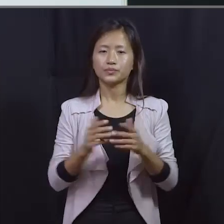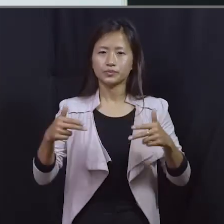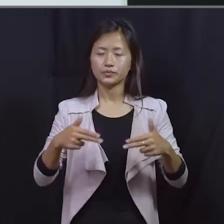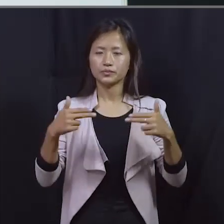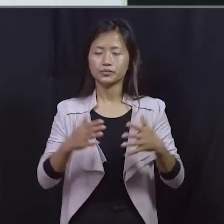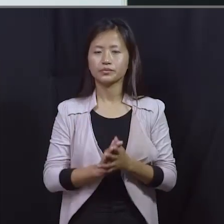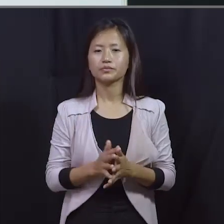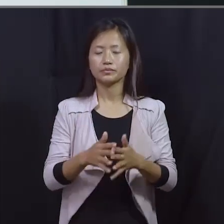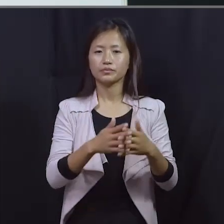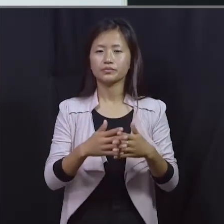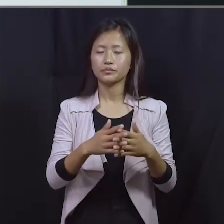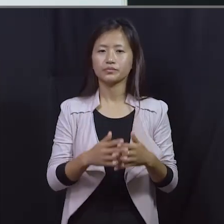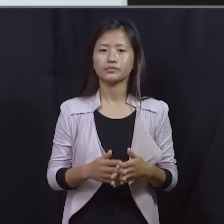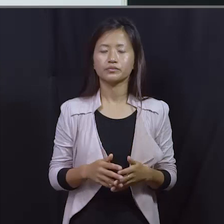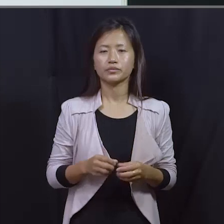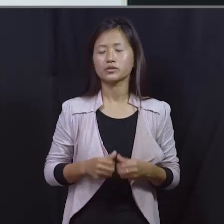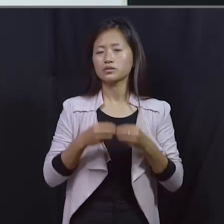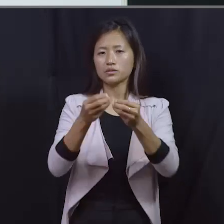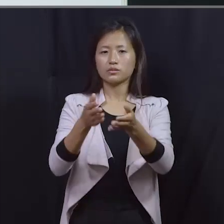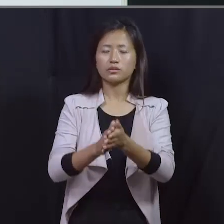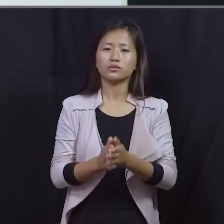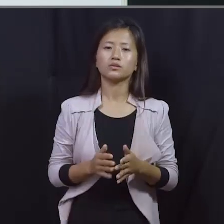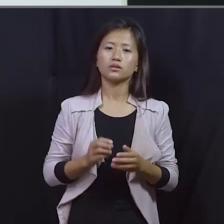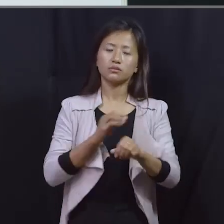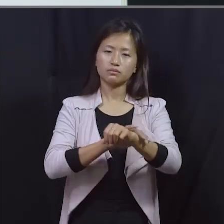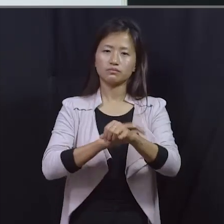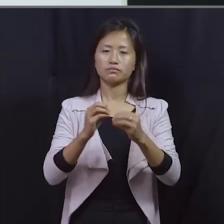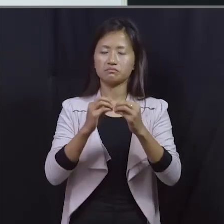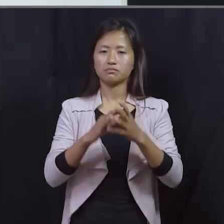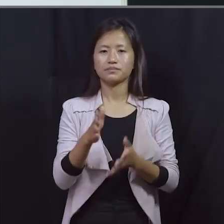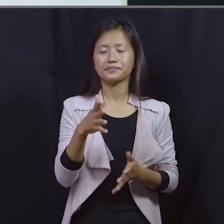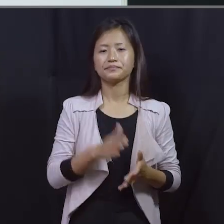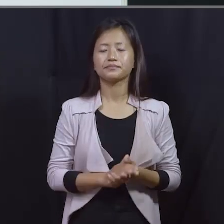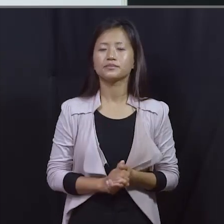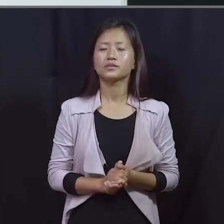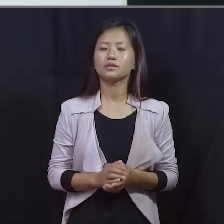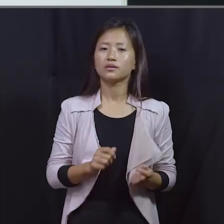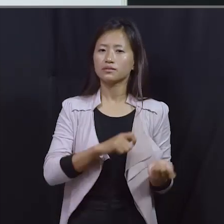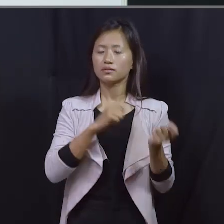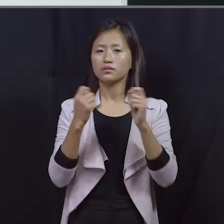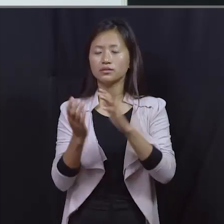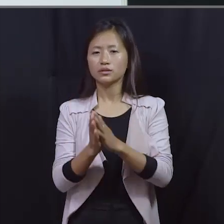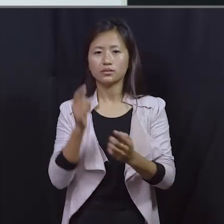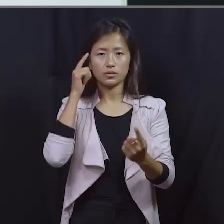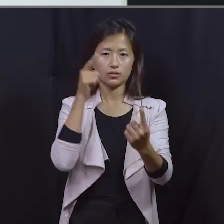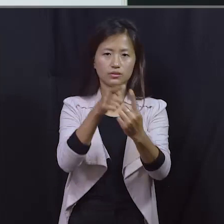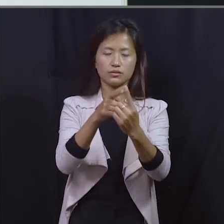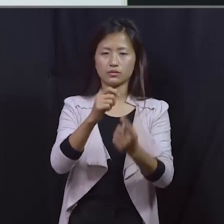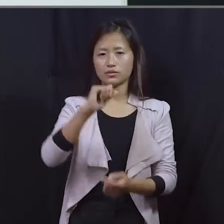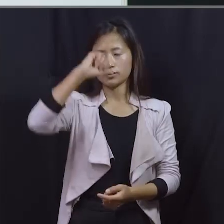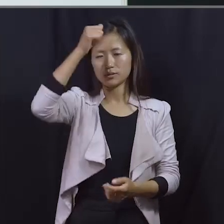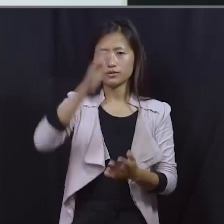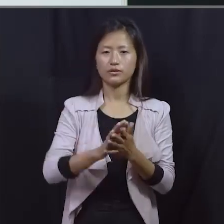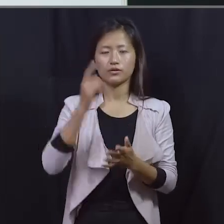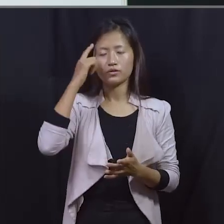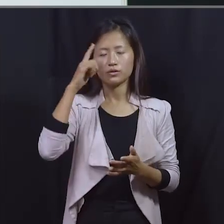broke out in America, America could no longer supply cotton to British, and therefore the British turned their attention towards India for